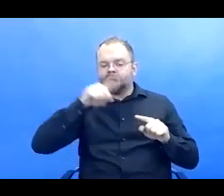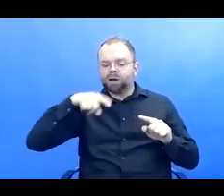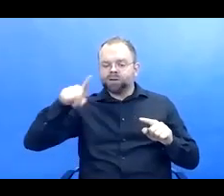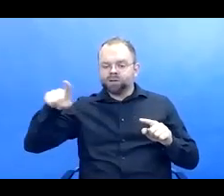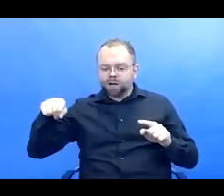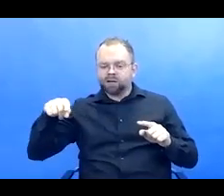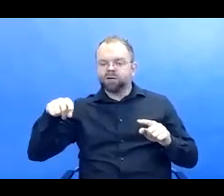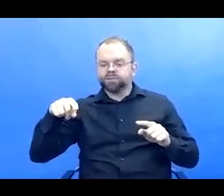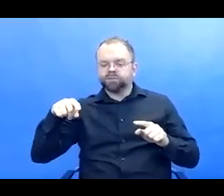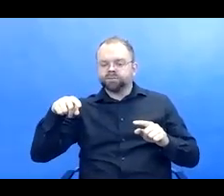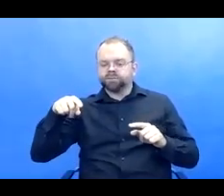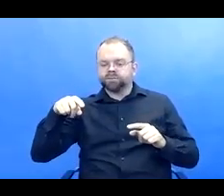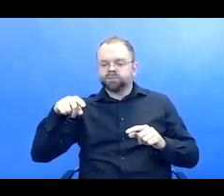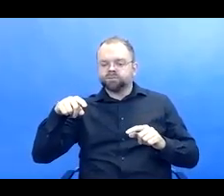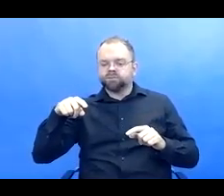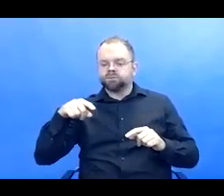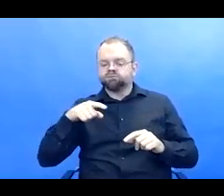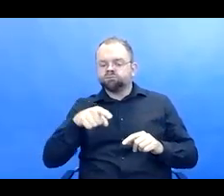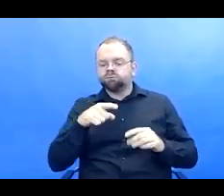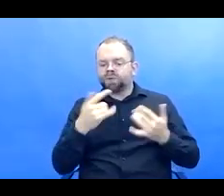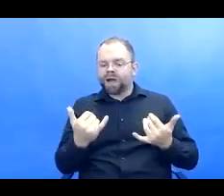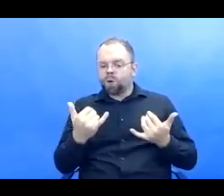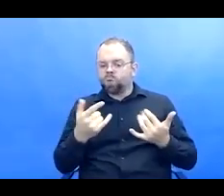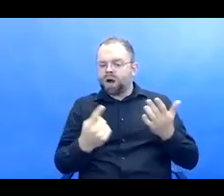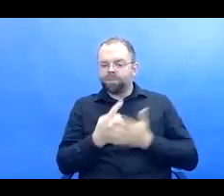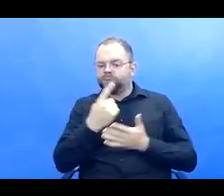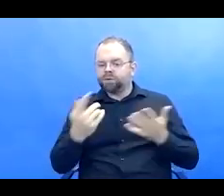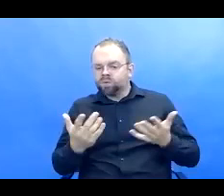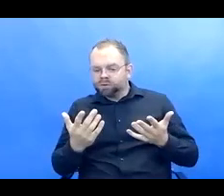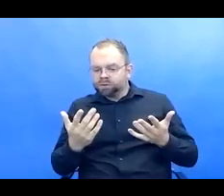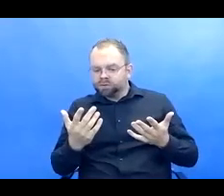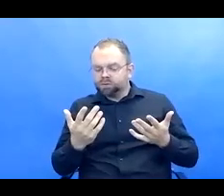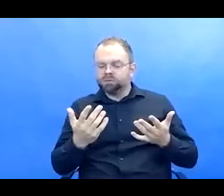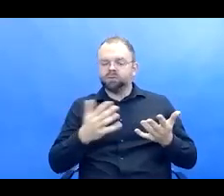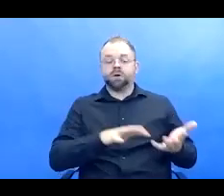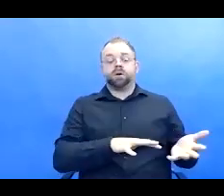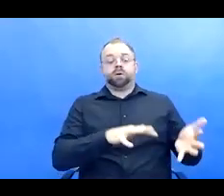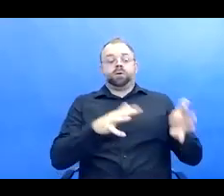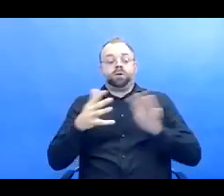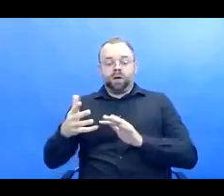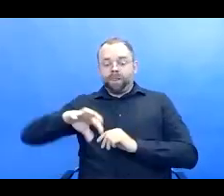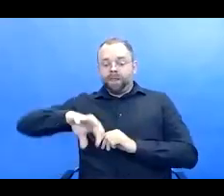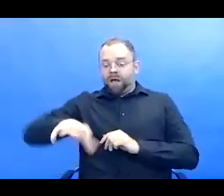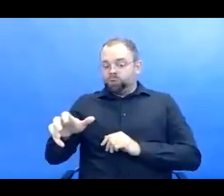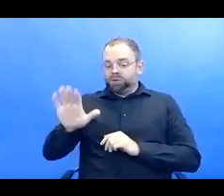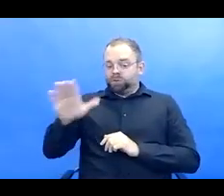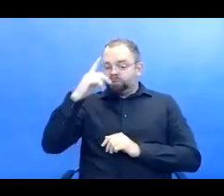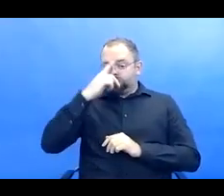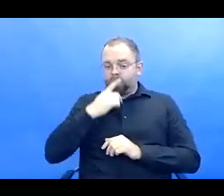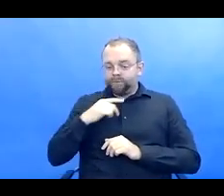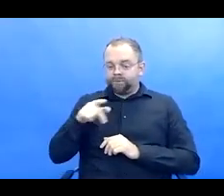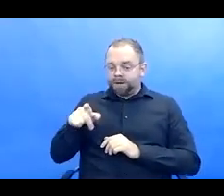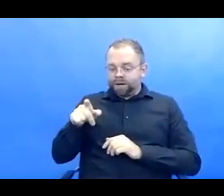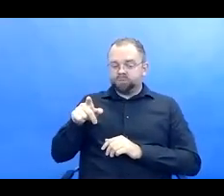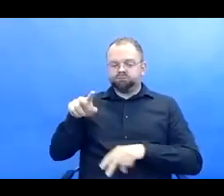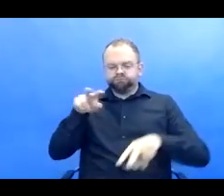will guide BRBD's future work on how do we shape our future funding to,